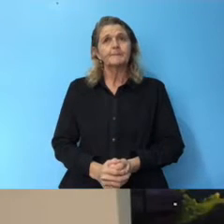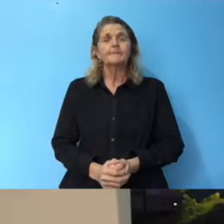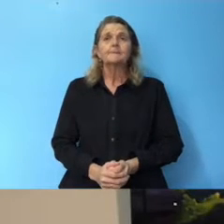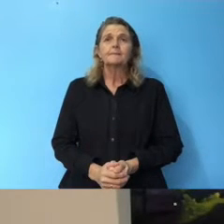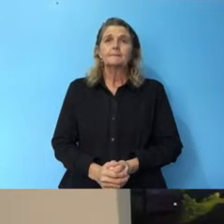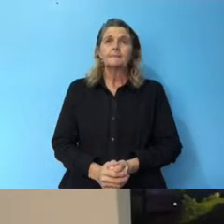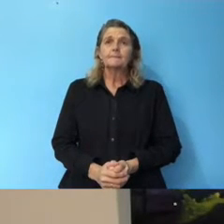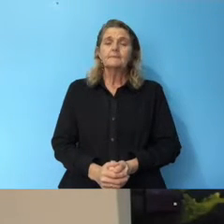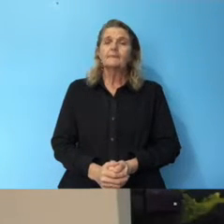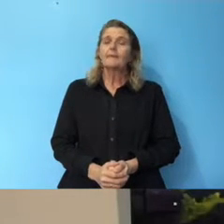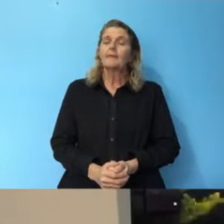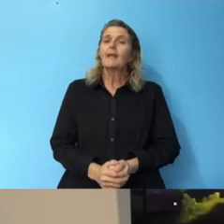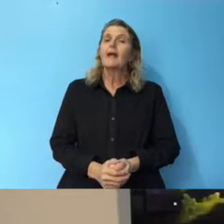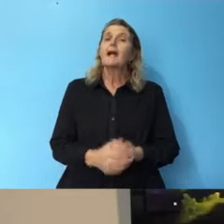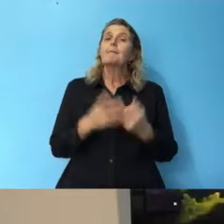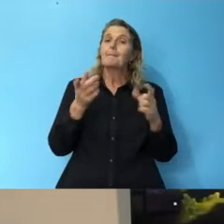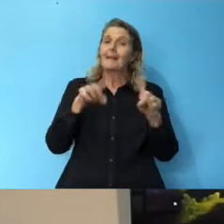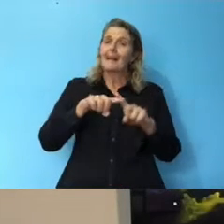I'm going to mix a really light blue